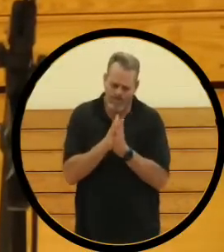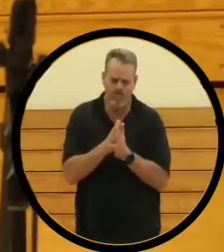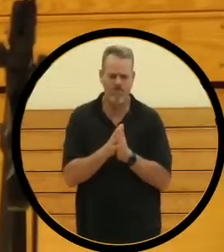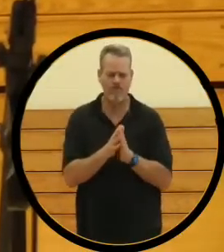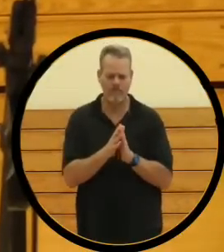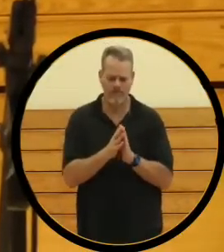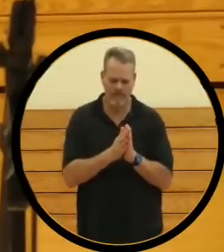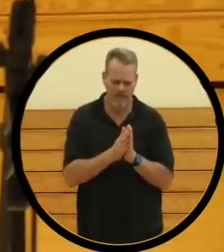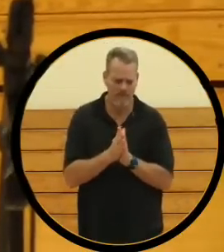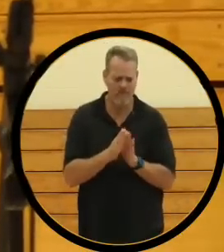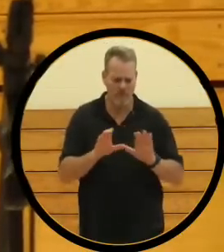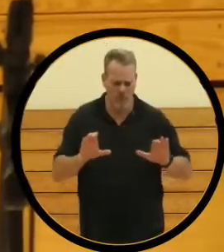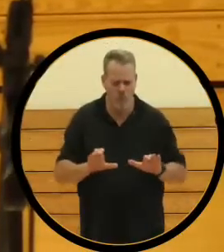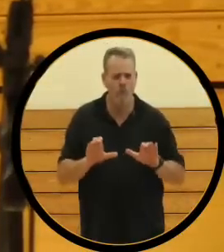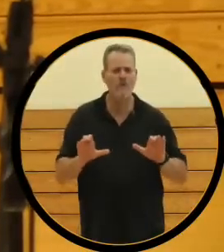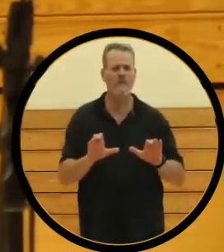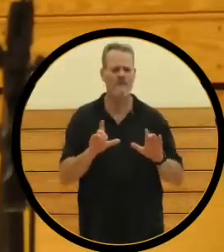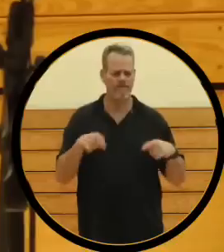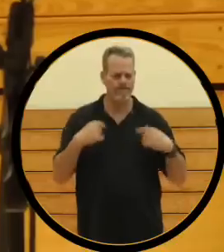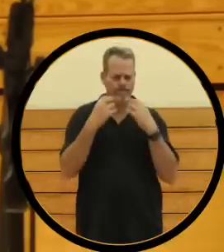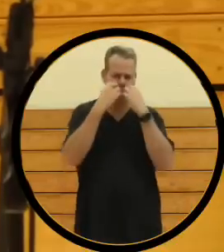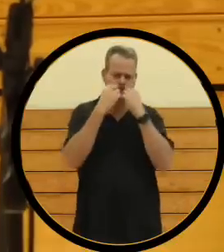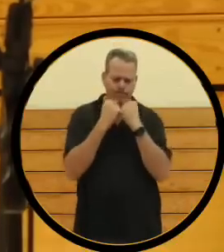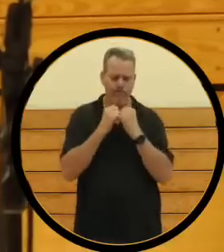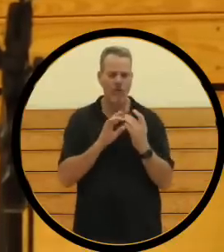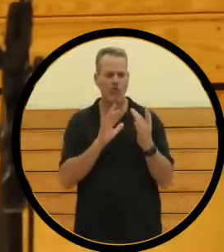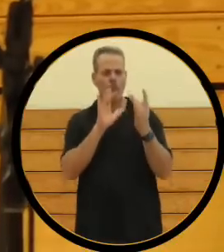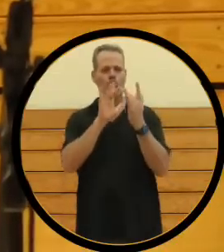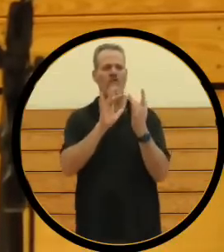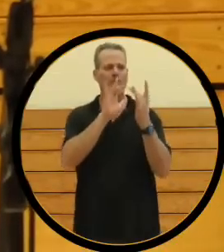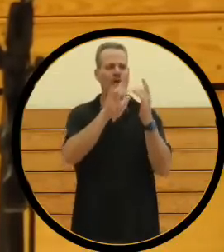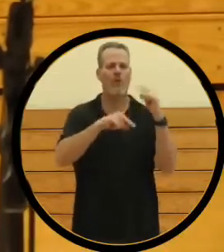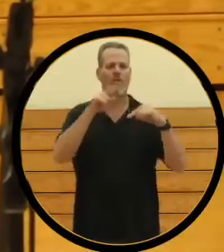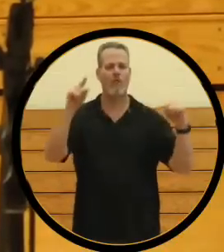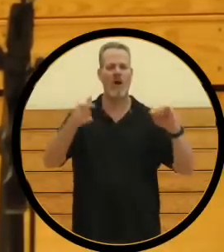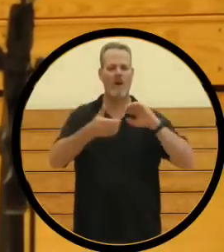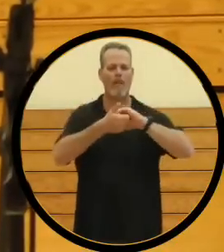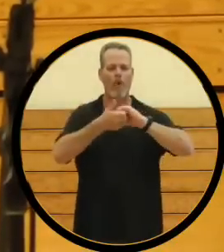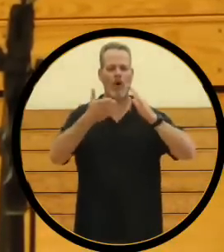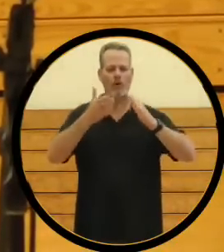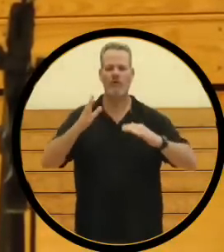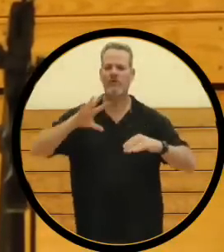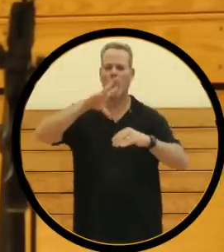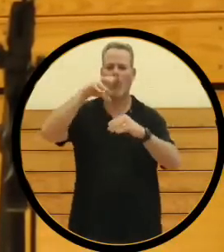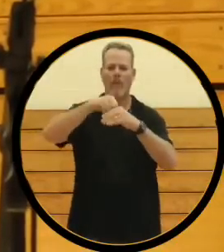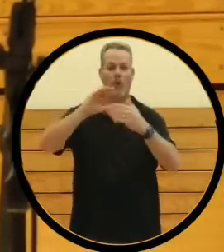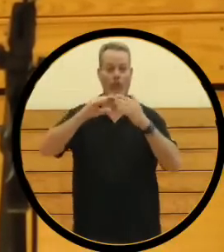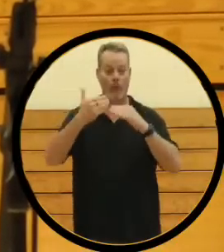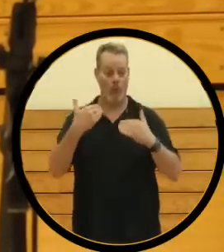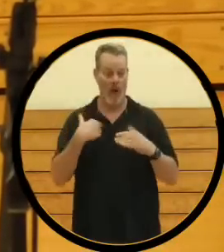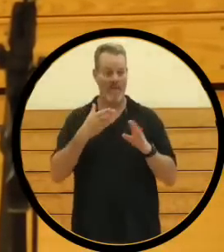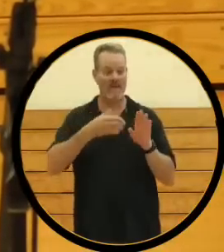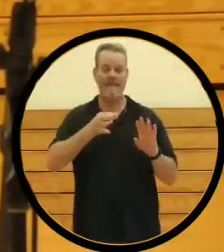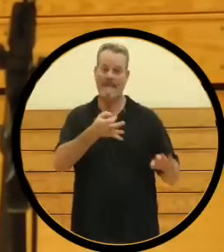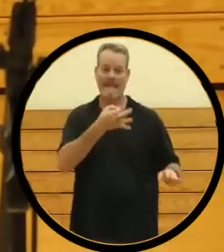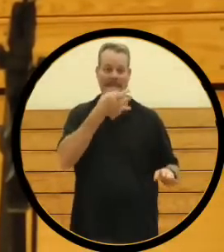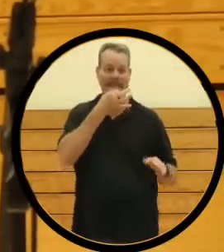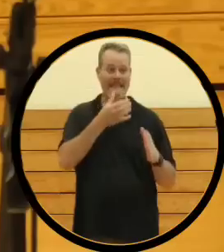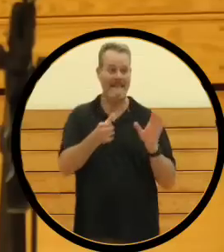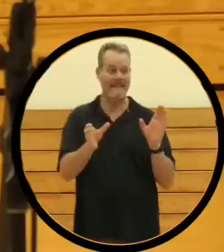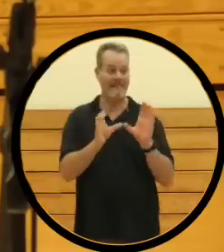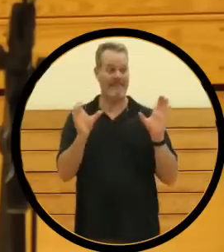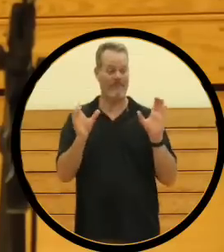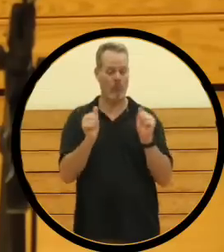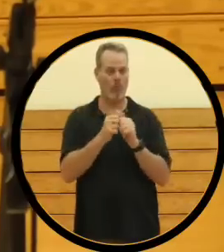within our network of hubs is reaching out to partners within communities who have an expertise in a certain area. And so I'd like